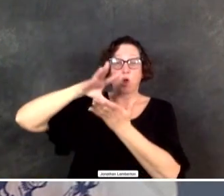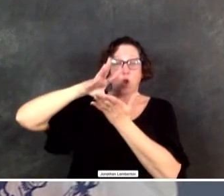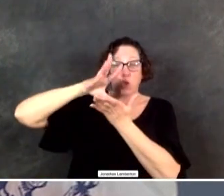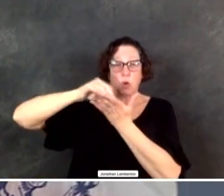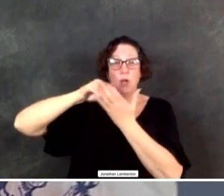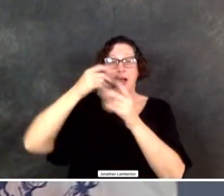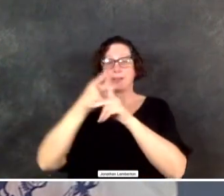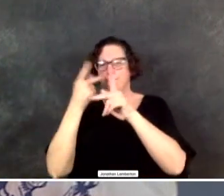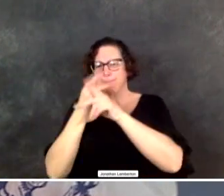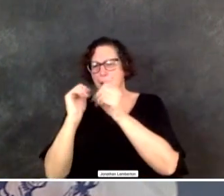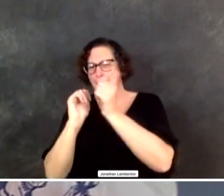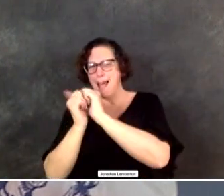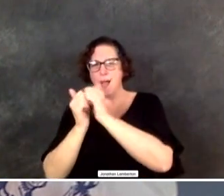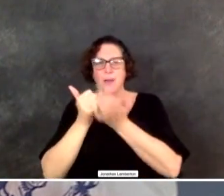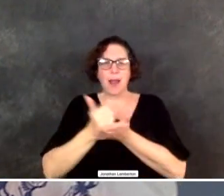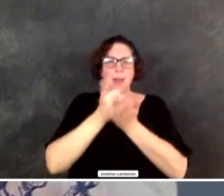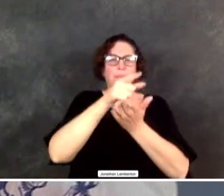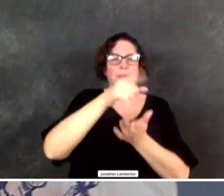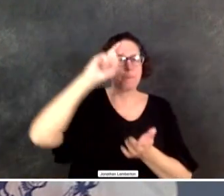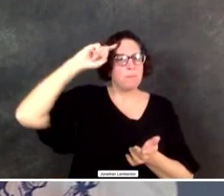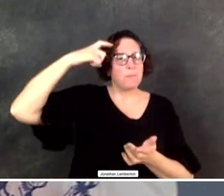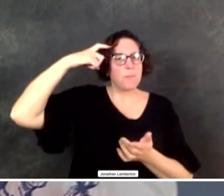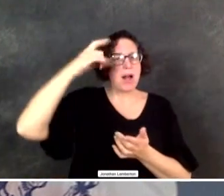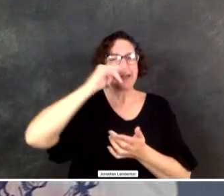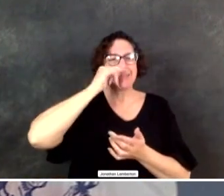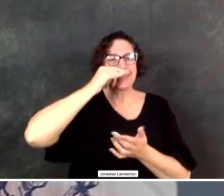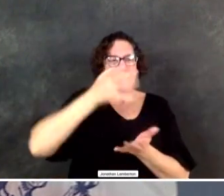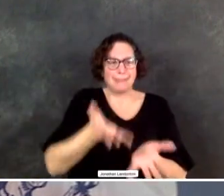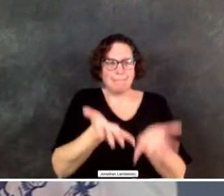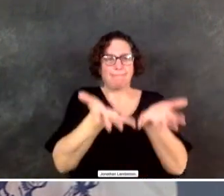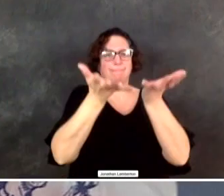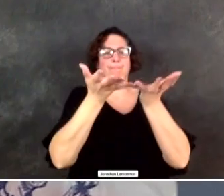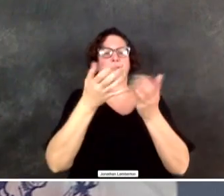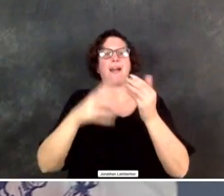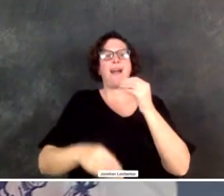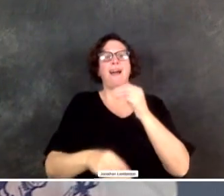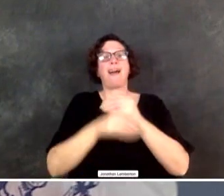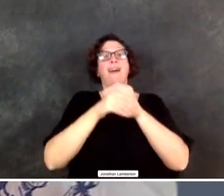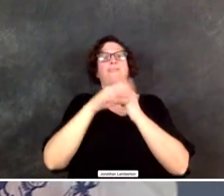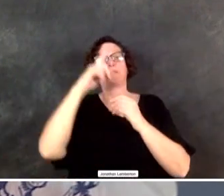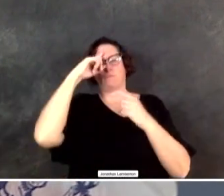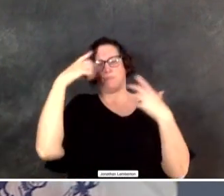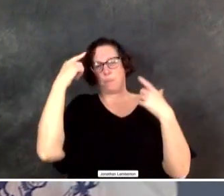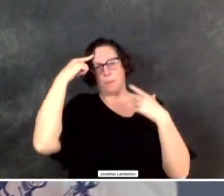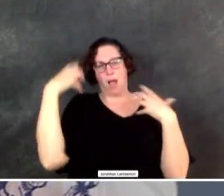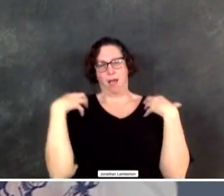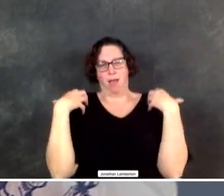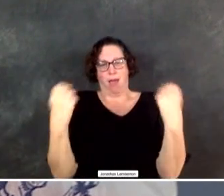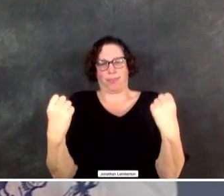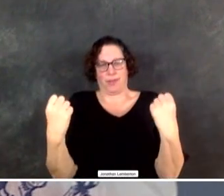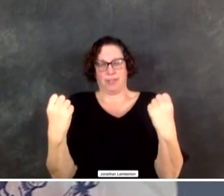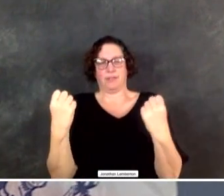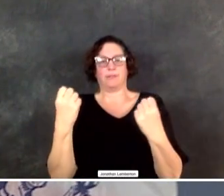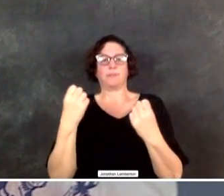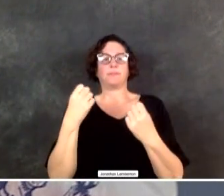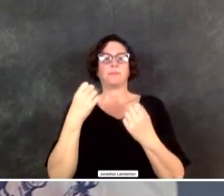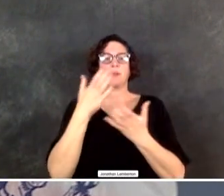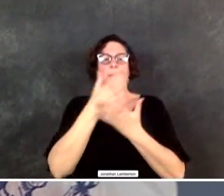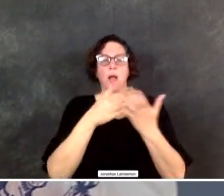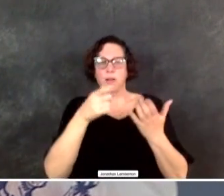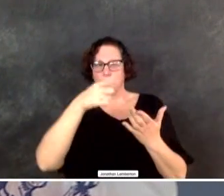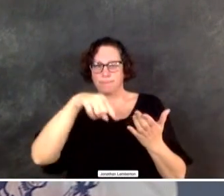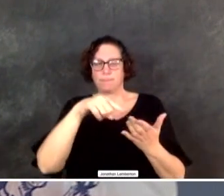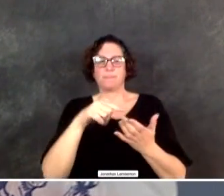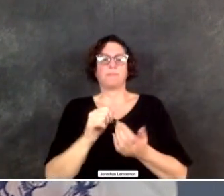most, including how we can help with mental health. And we already have 888 NYC Well to help anyone with mental health challenges